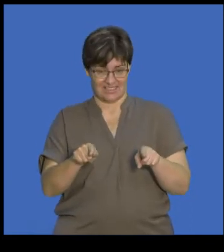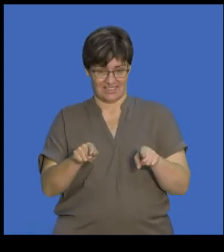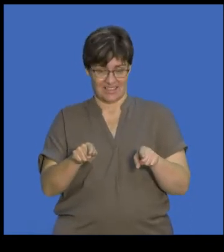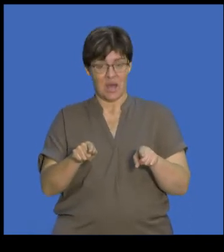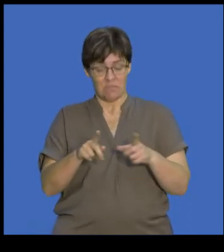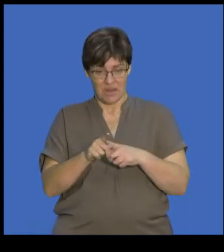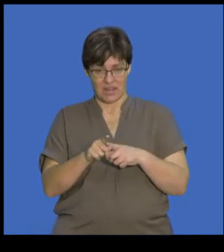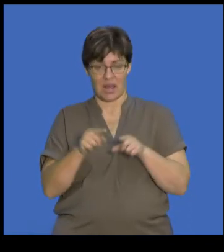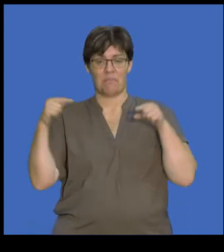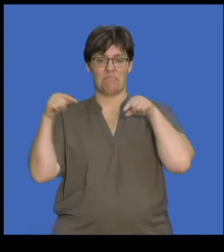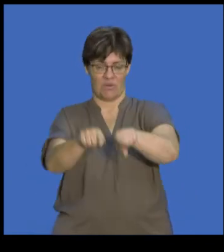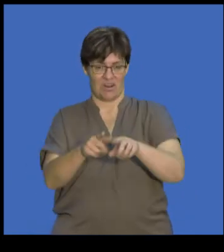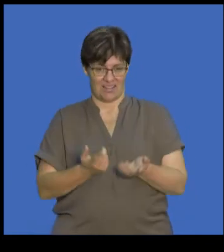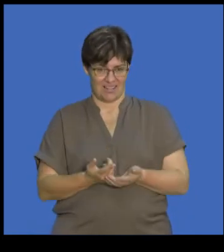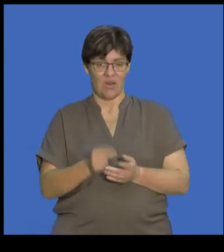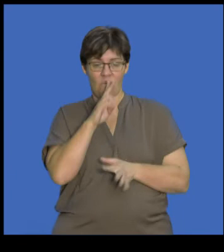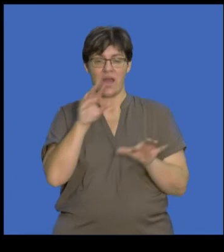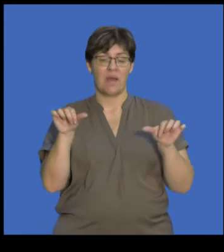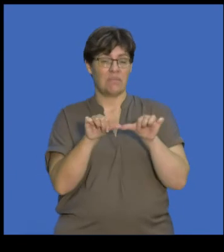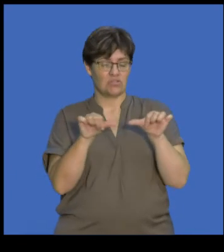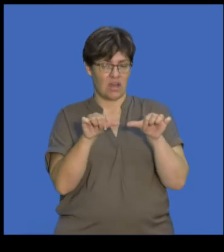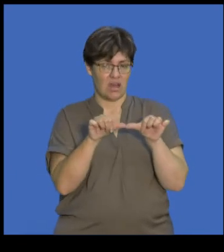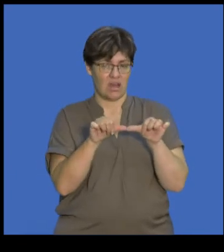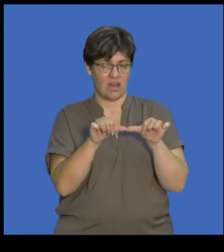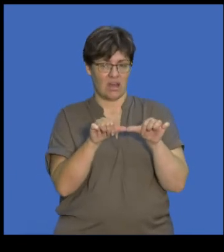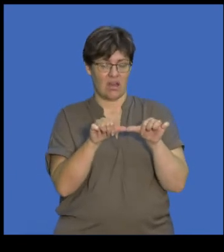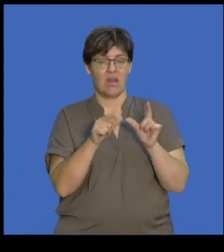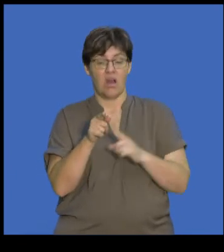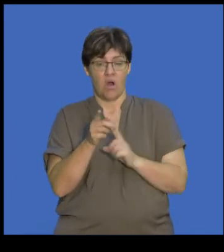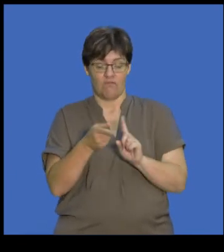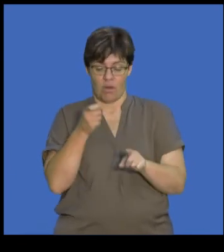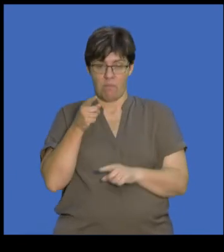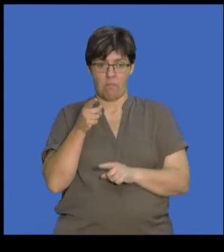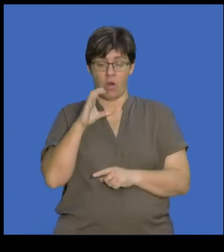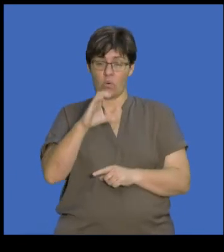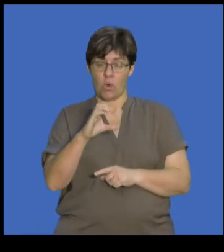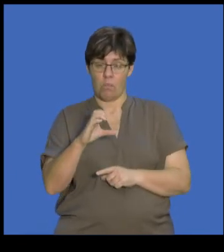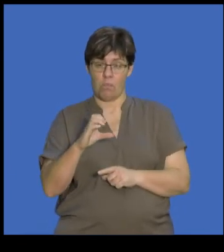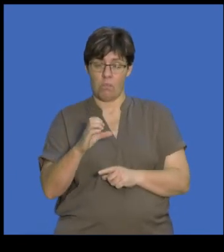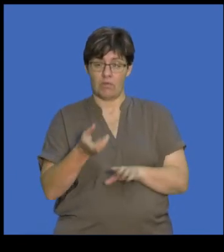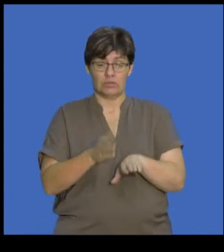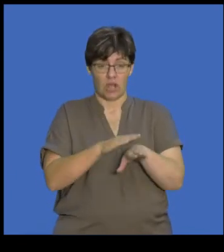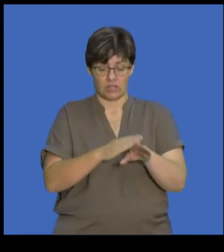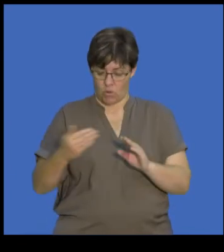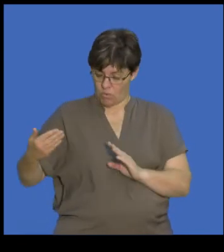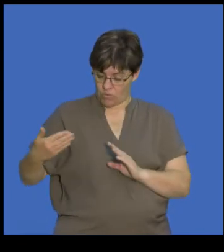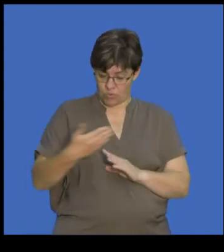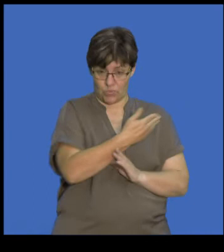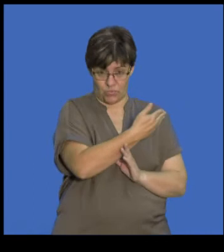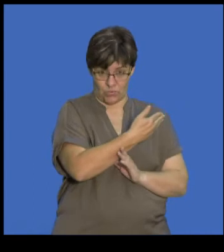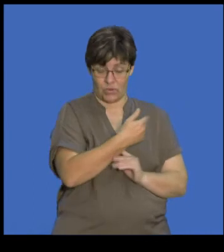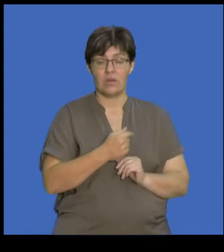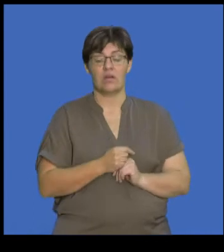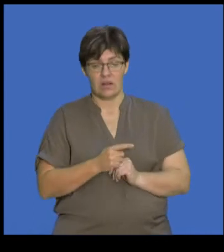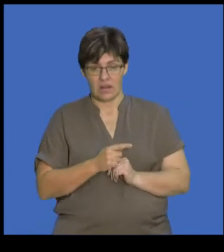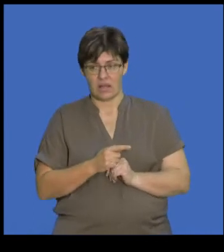parallel. So in other words, we are measuring the amount of work done in moving a coulomb of charge across that light bulb, while the current